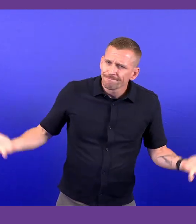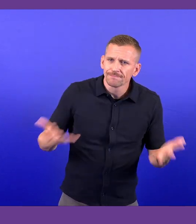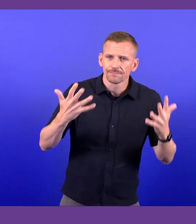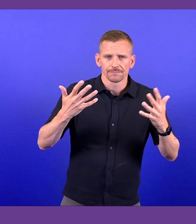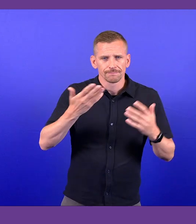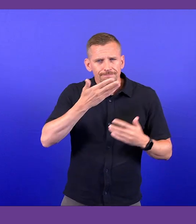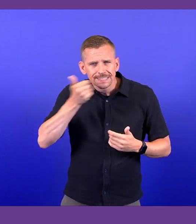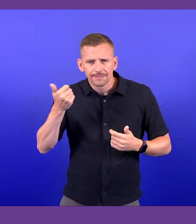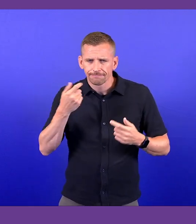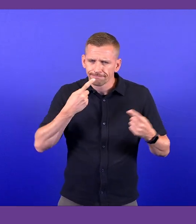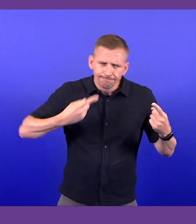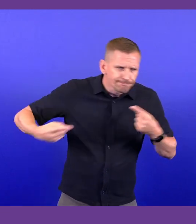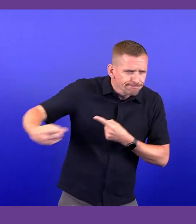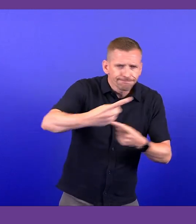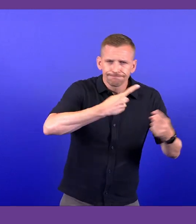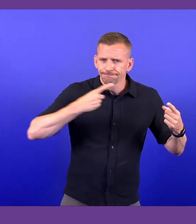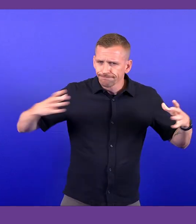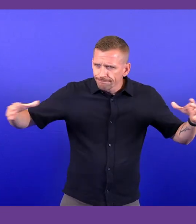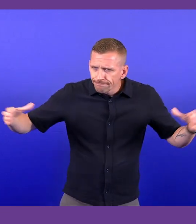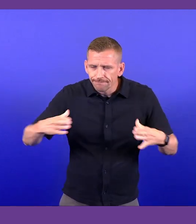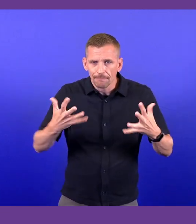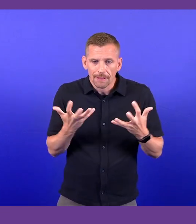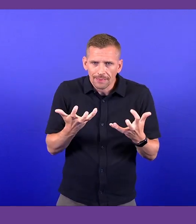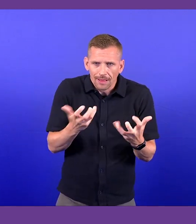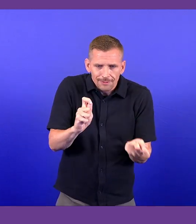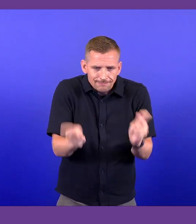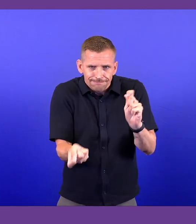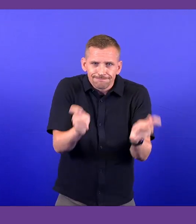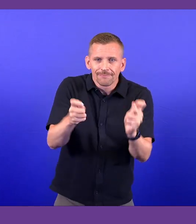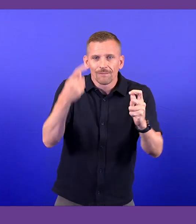all inspire from each other. So thank you very much. Thank you so